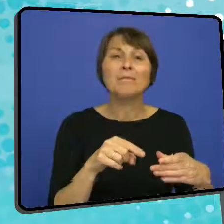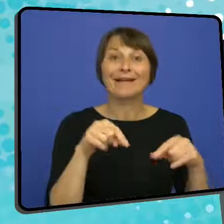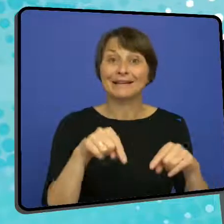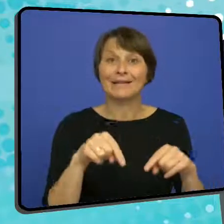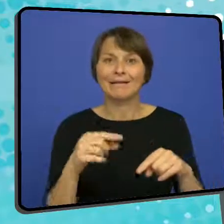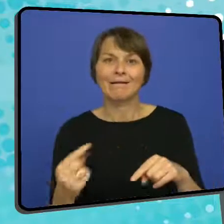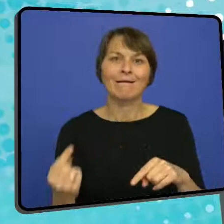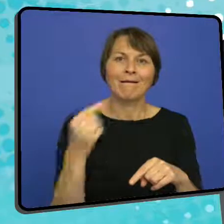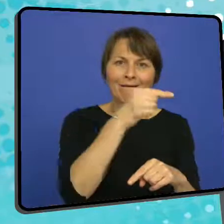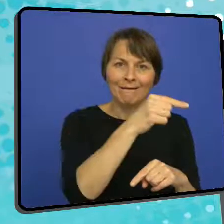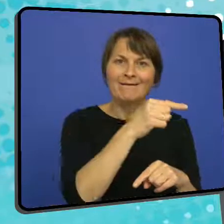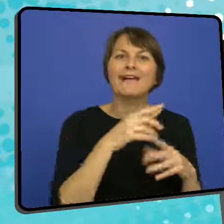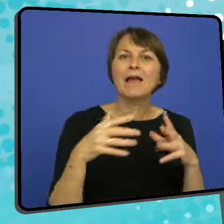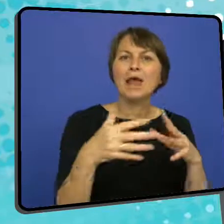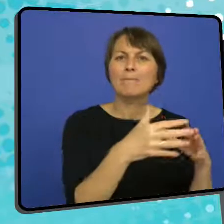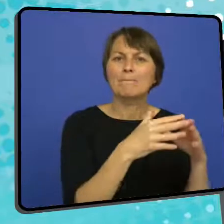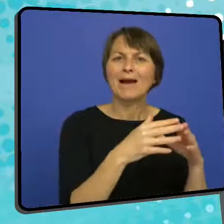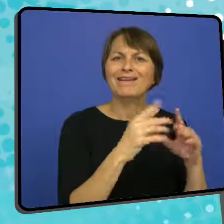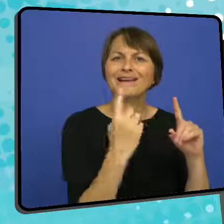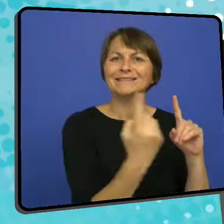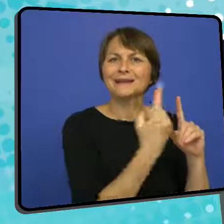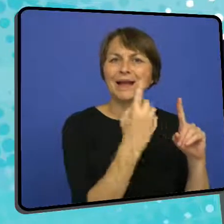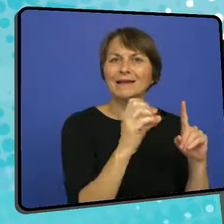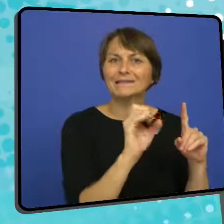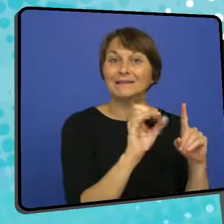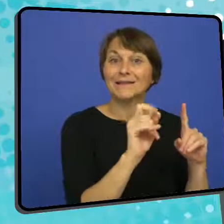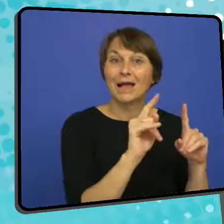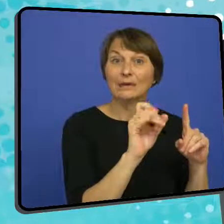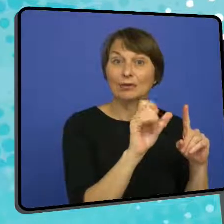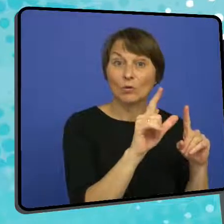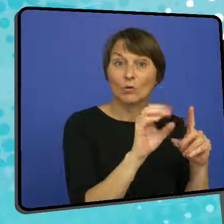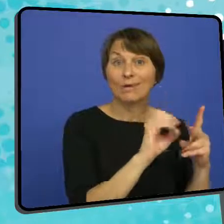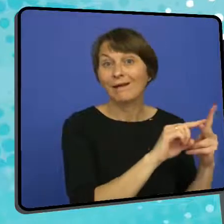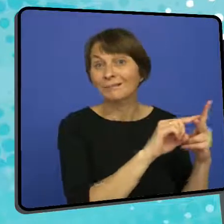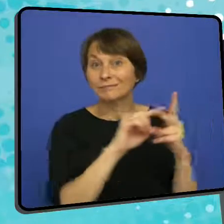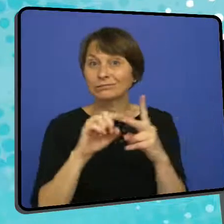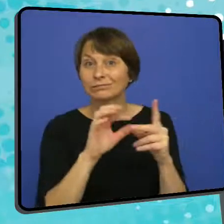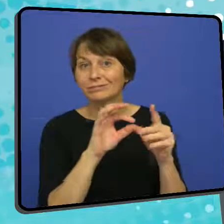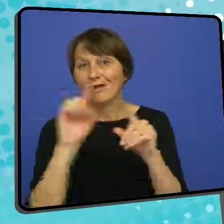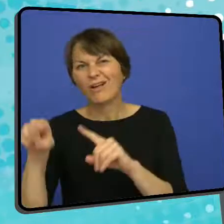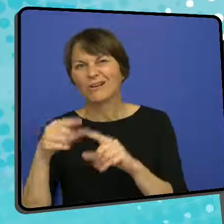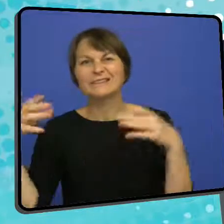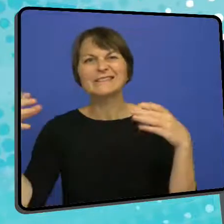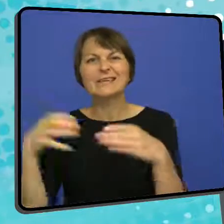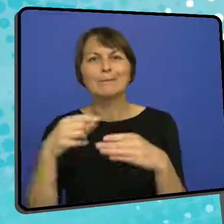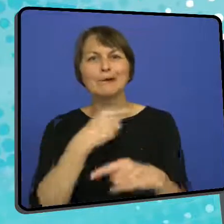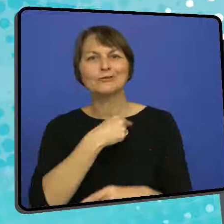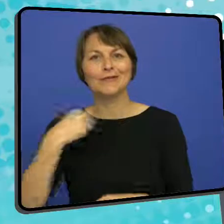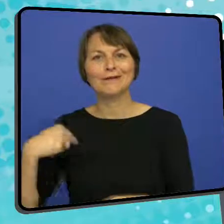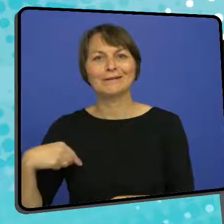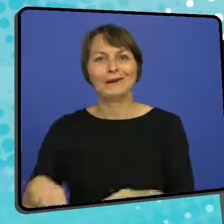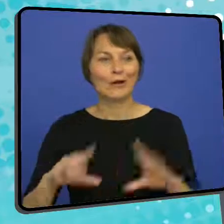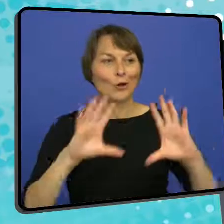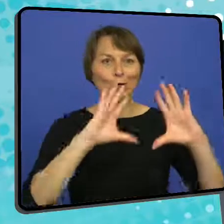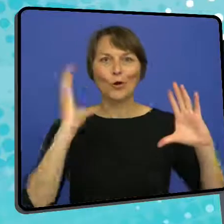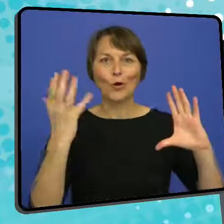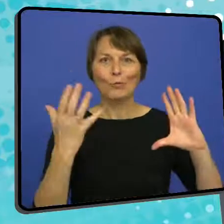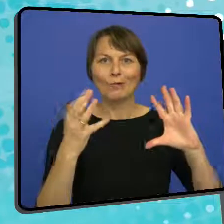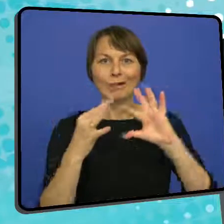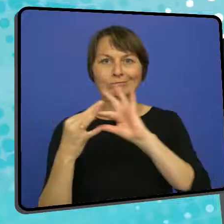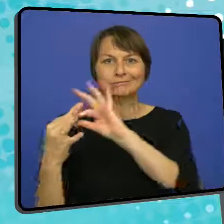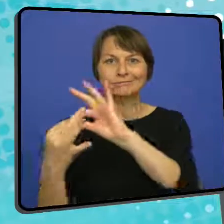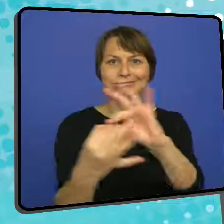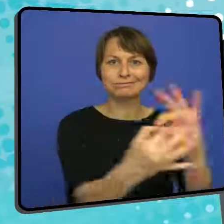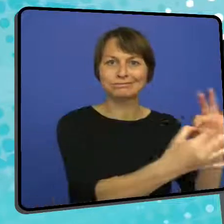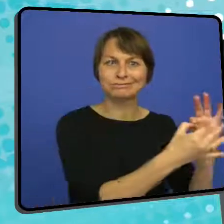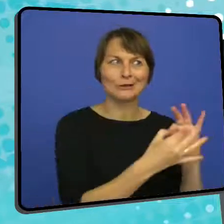in China. So we're globally connected, which is good, because then you can hand off